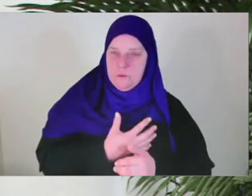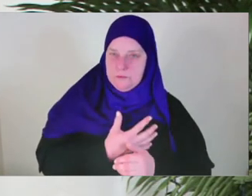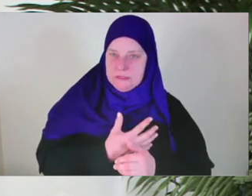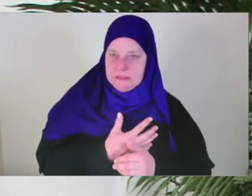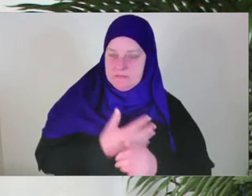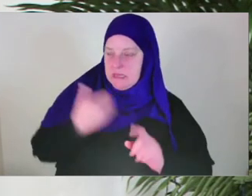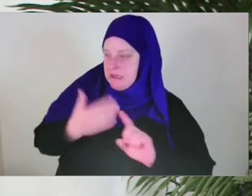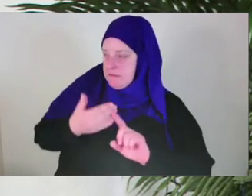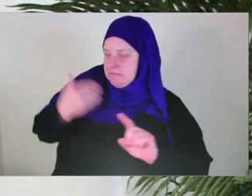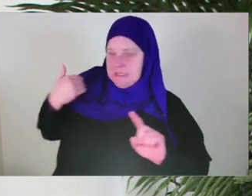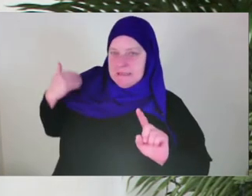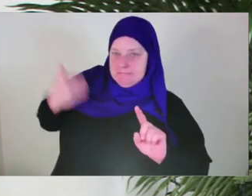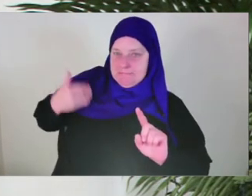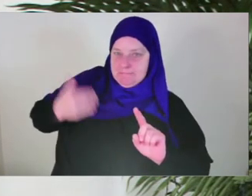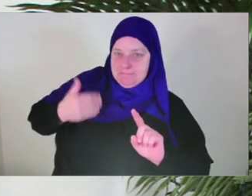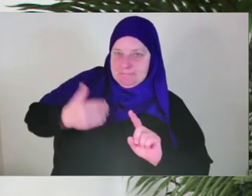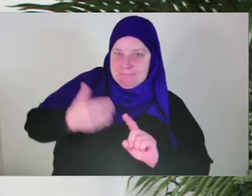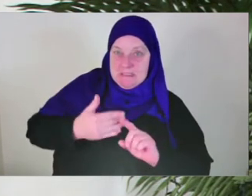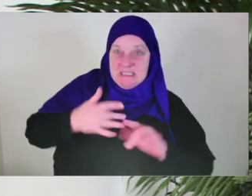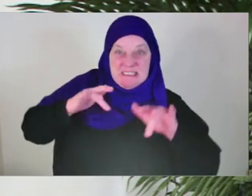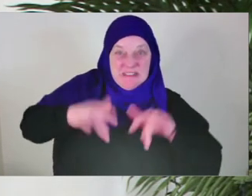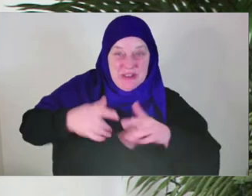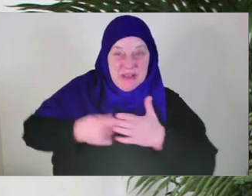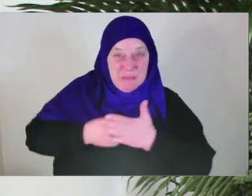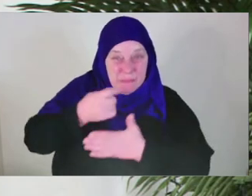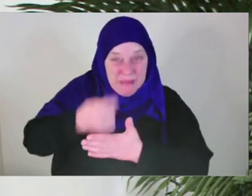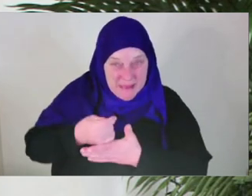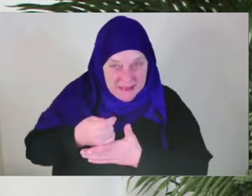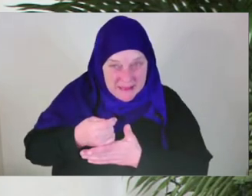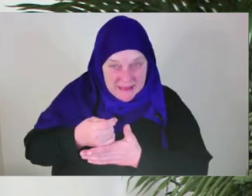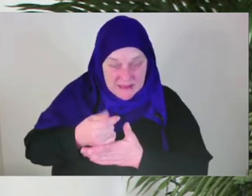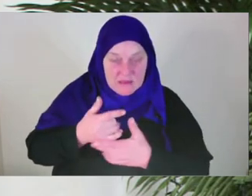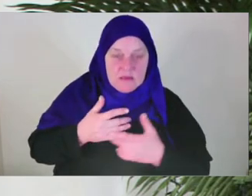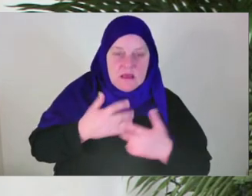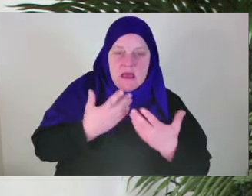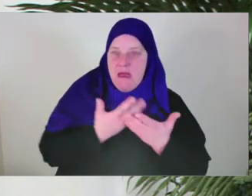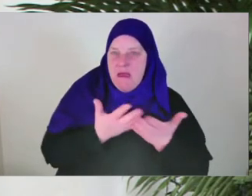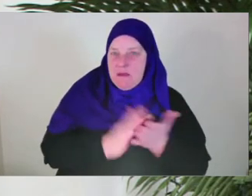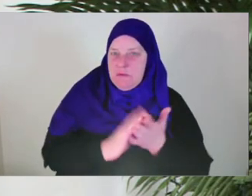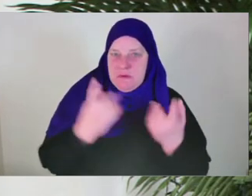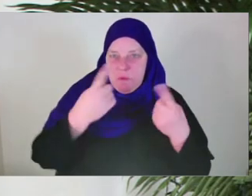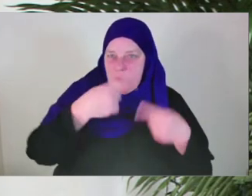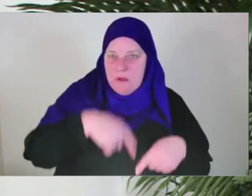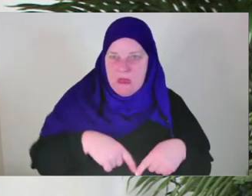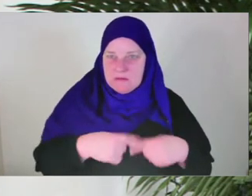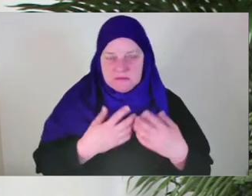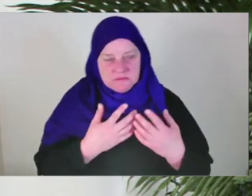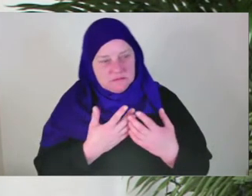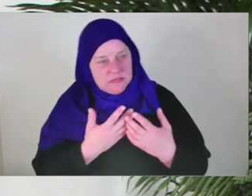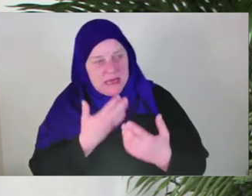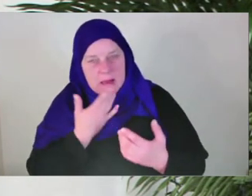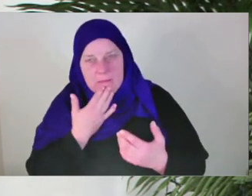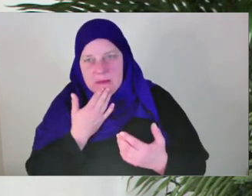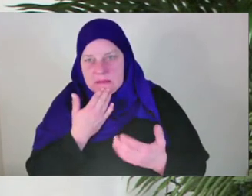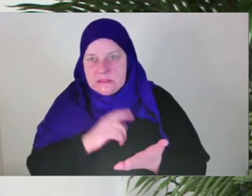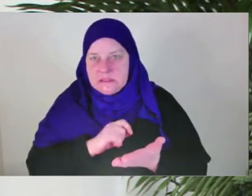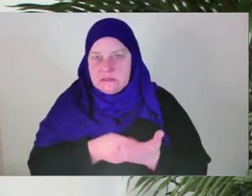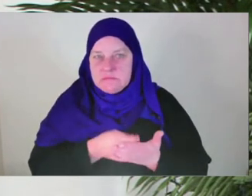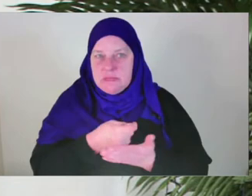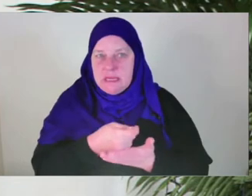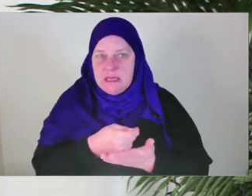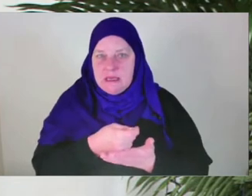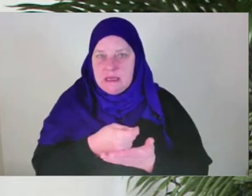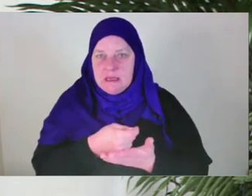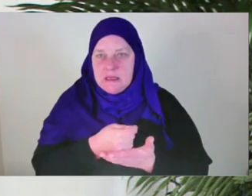Sadat. And that's actually brought us on to an interesting point. If you don't mind, could you preface that answer